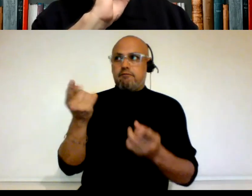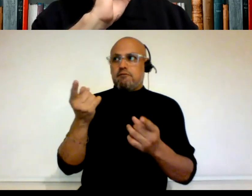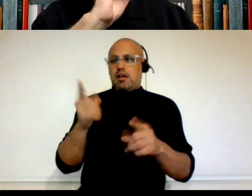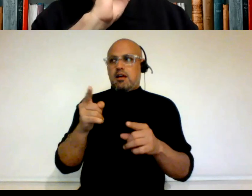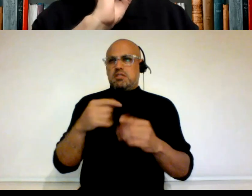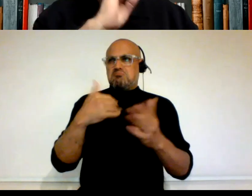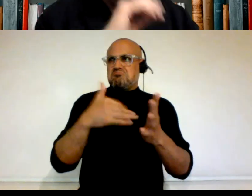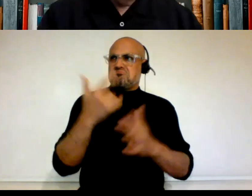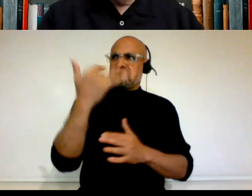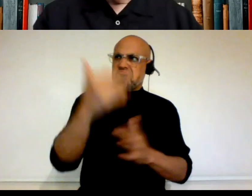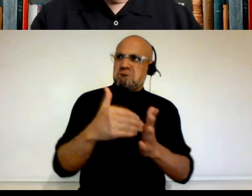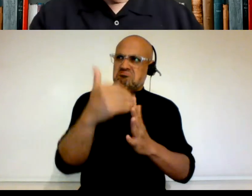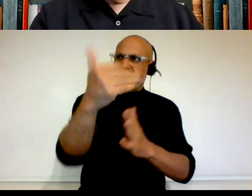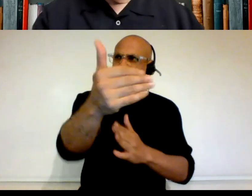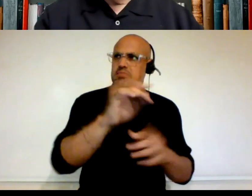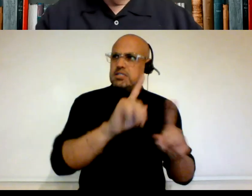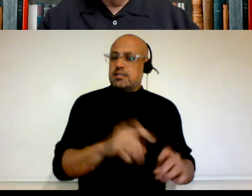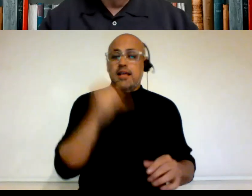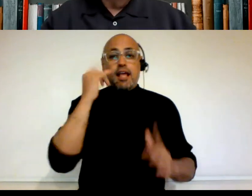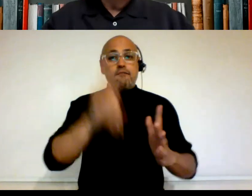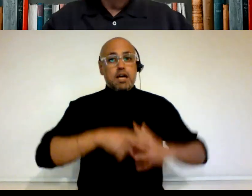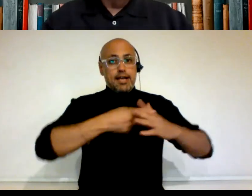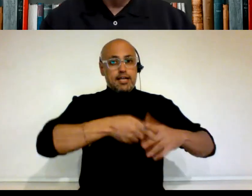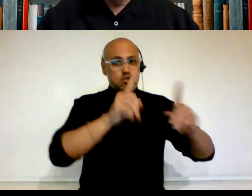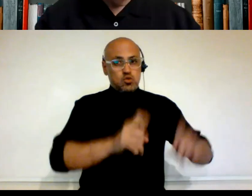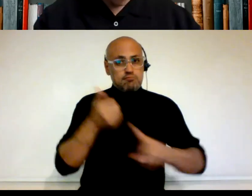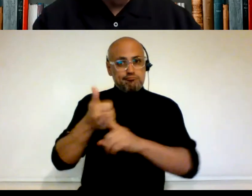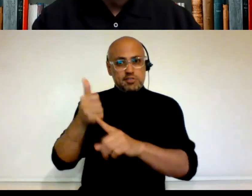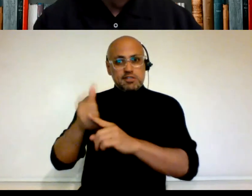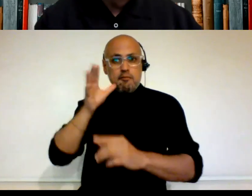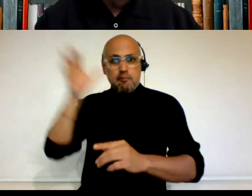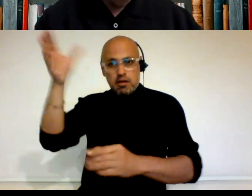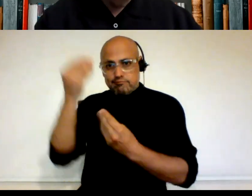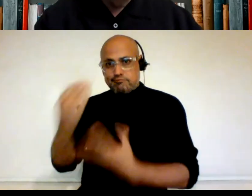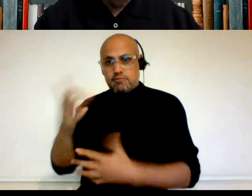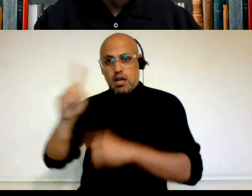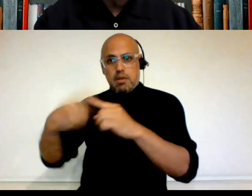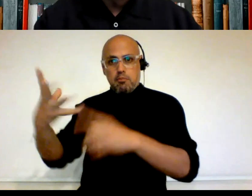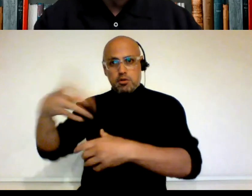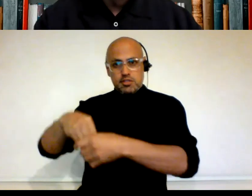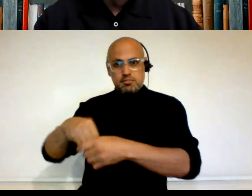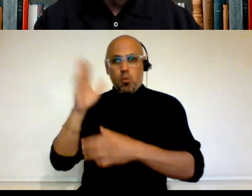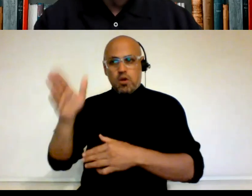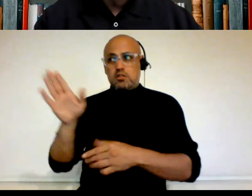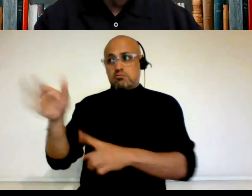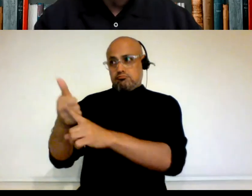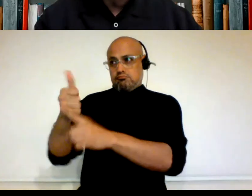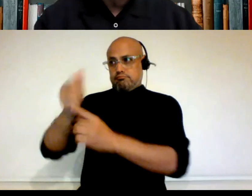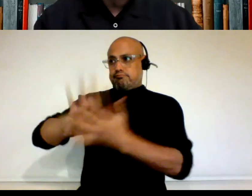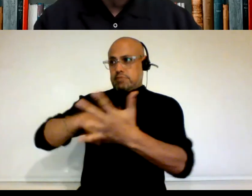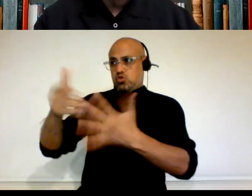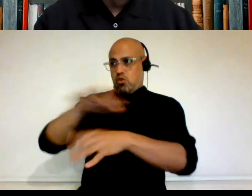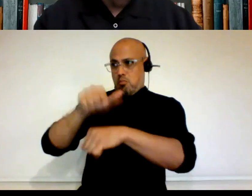test. So let me backtrack. If you're doing an initial test, you as a parent will be notified about participation and therefore will schedule the appointment,